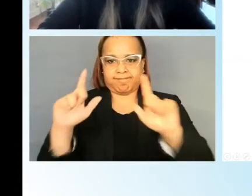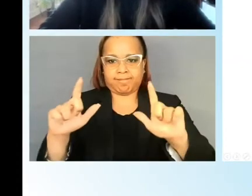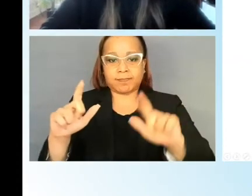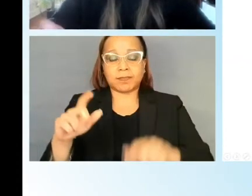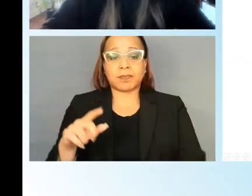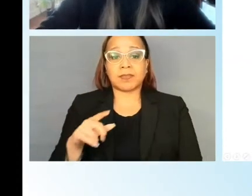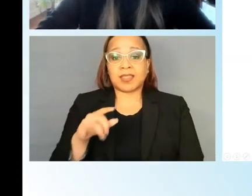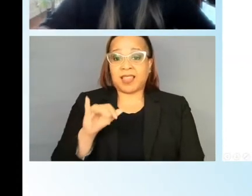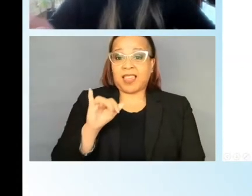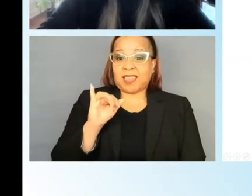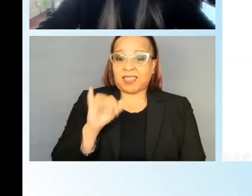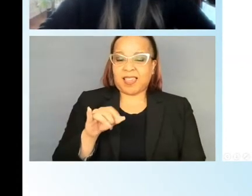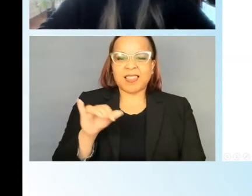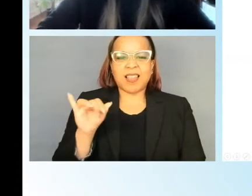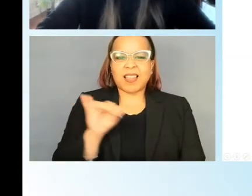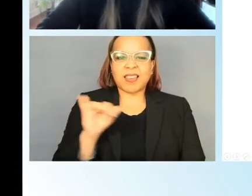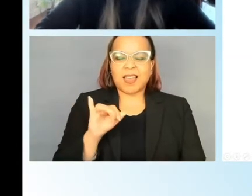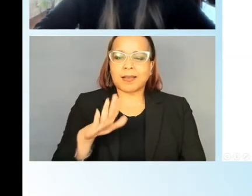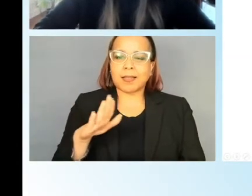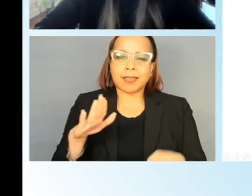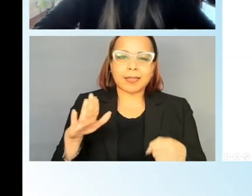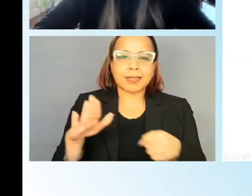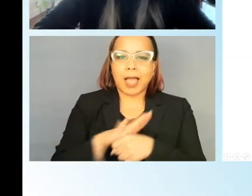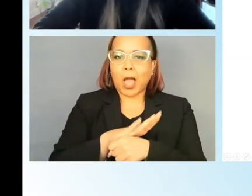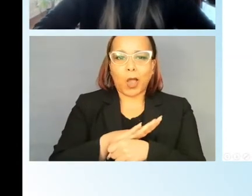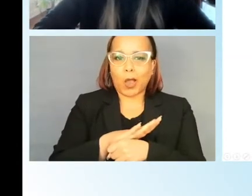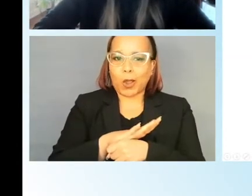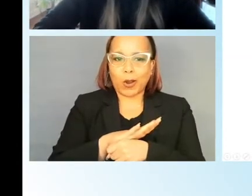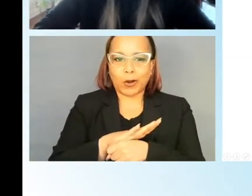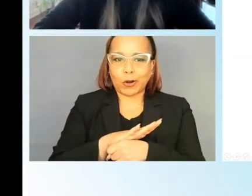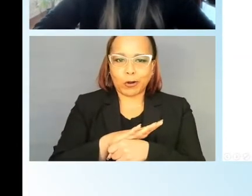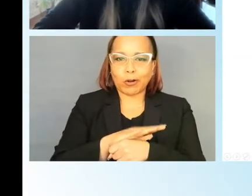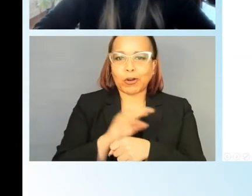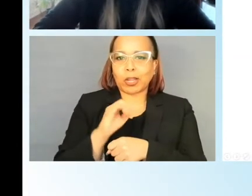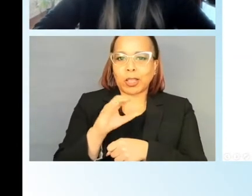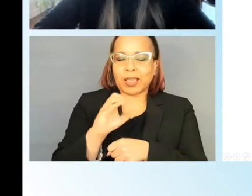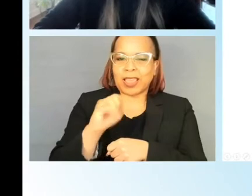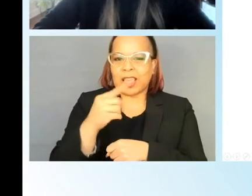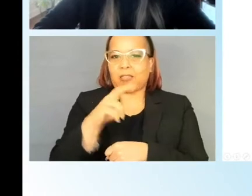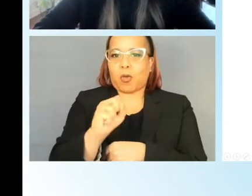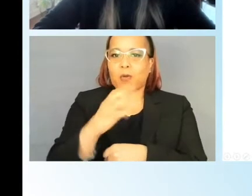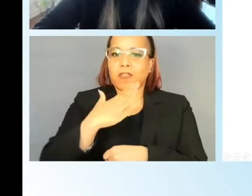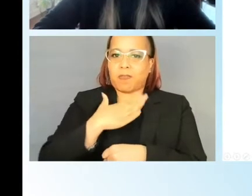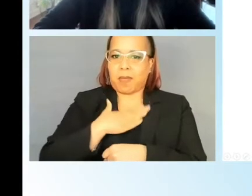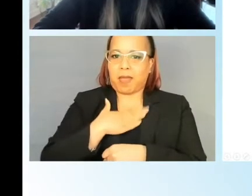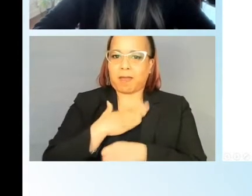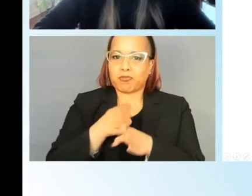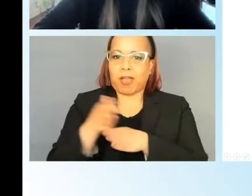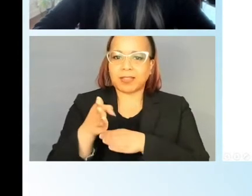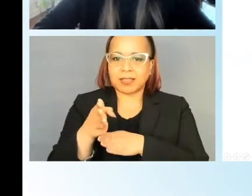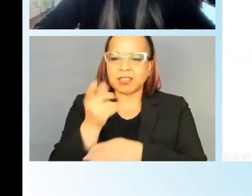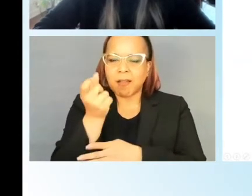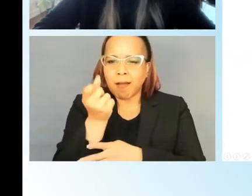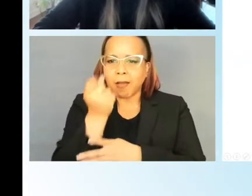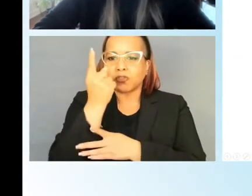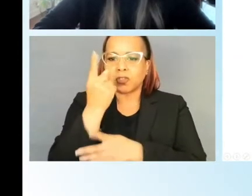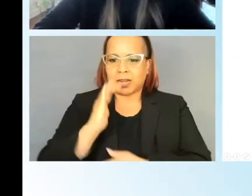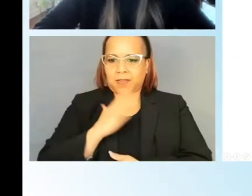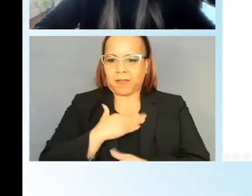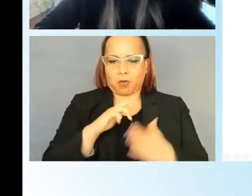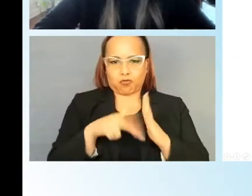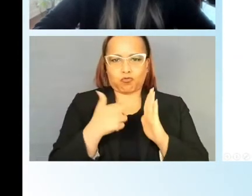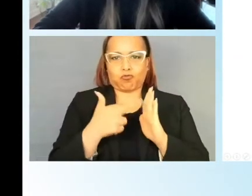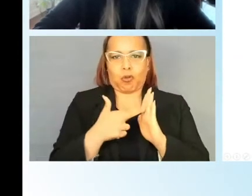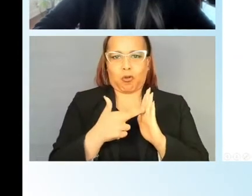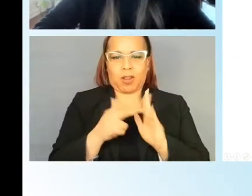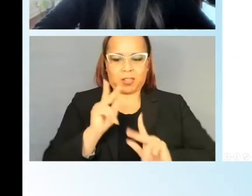is kind of like the entire ethos of my practice. You know, it's an understanding of our role as human beings